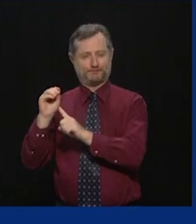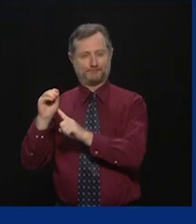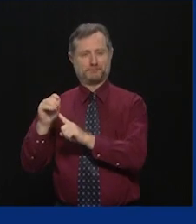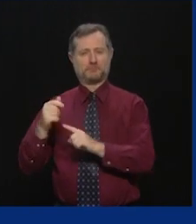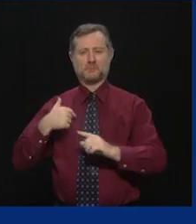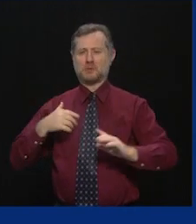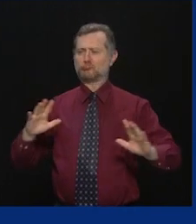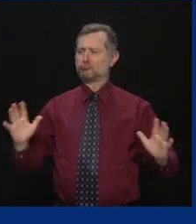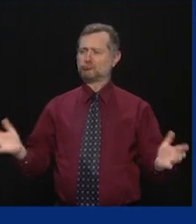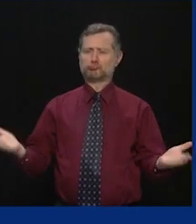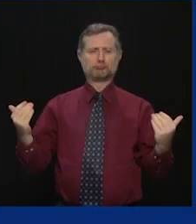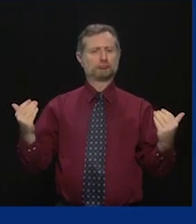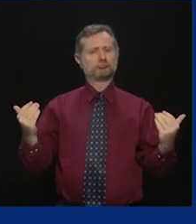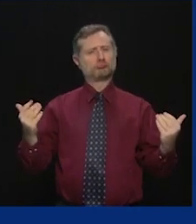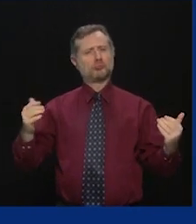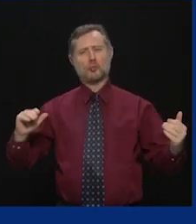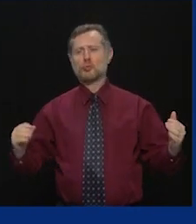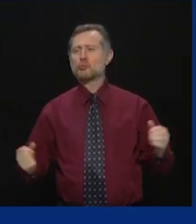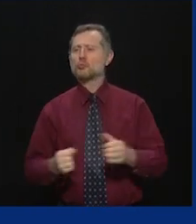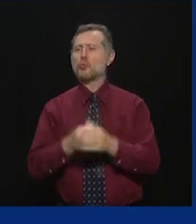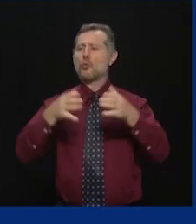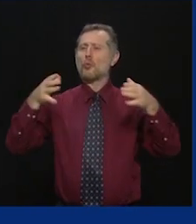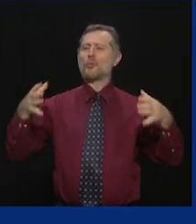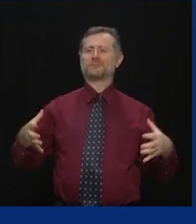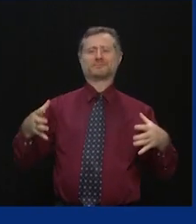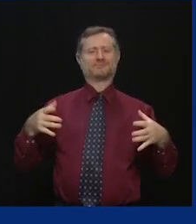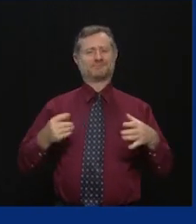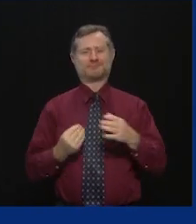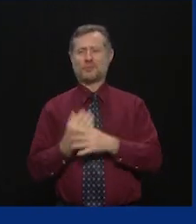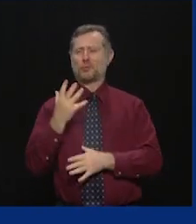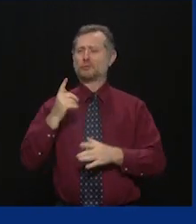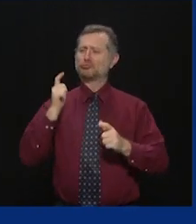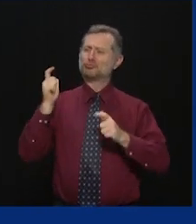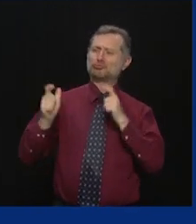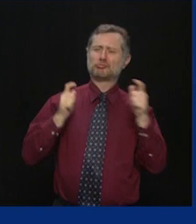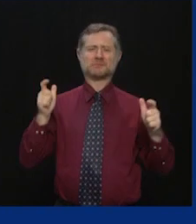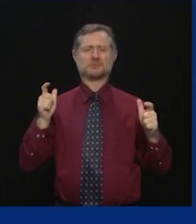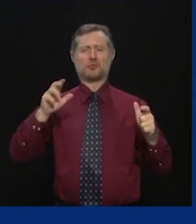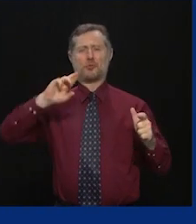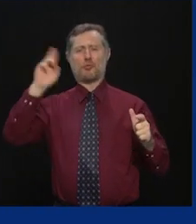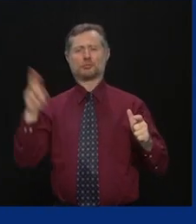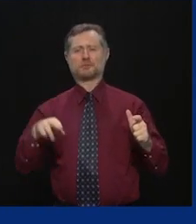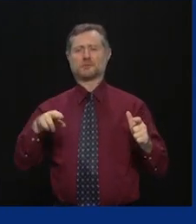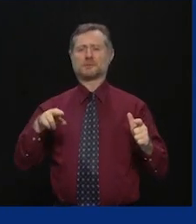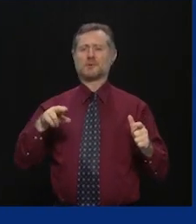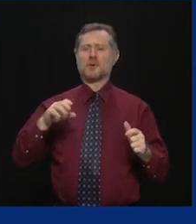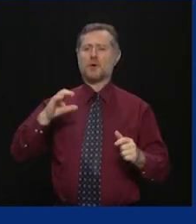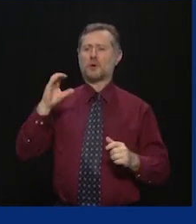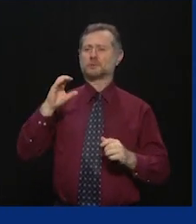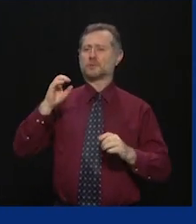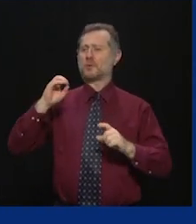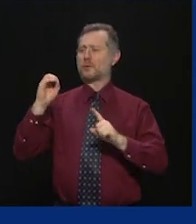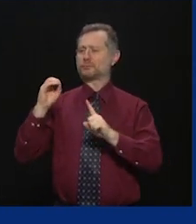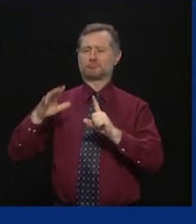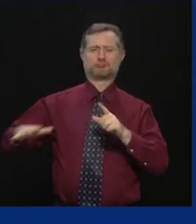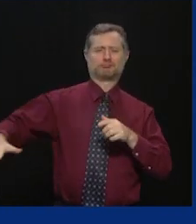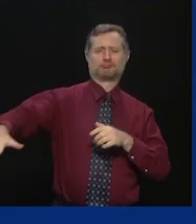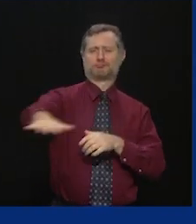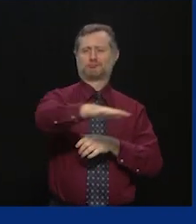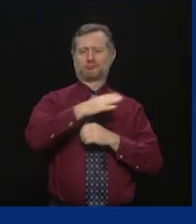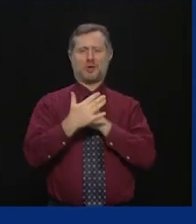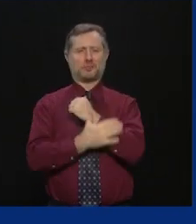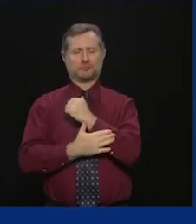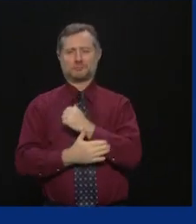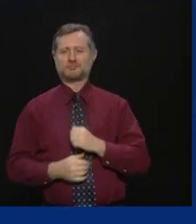partner organizations that include the Greater Rochester Chamber of Commerce, Greater Rochester Enterprise, the Rochester Downtown Development Corporation, and